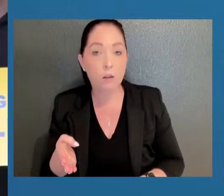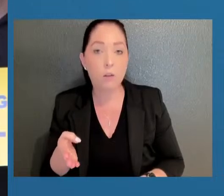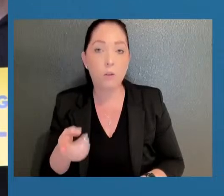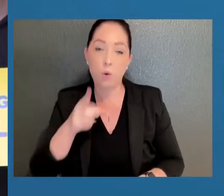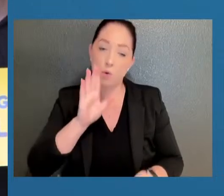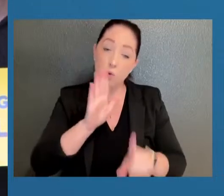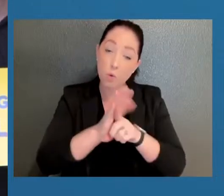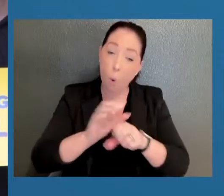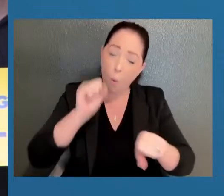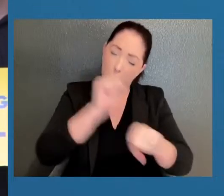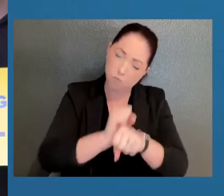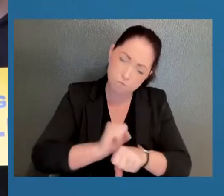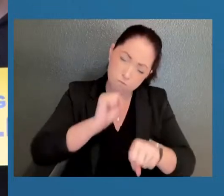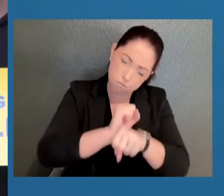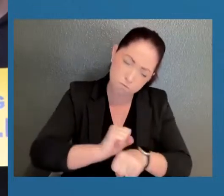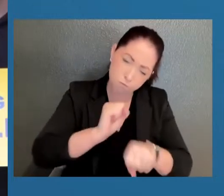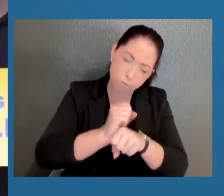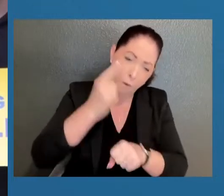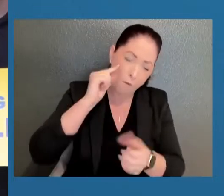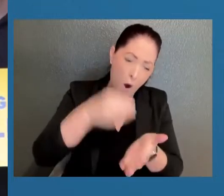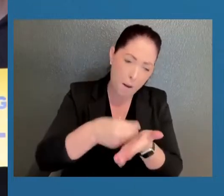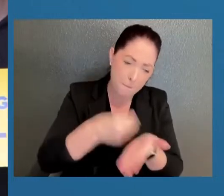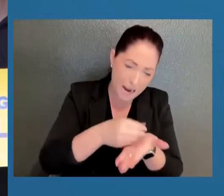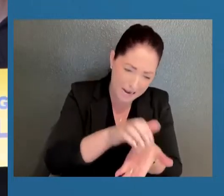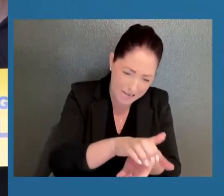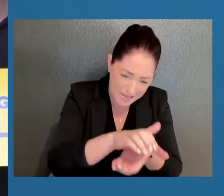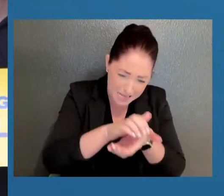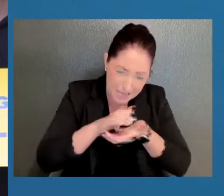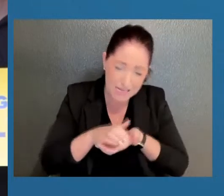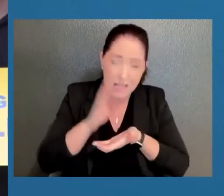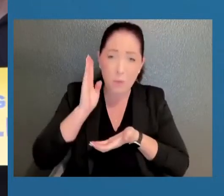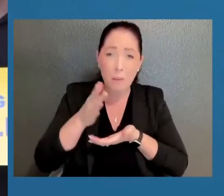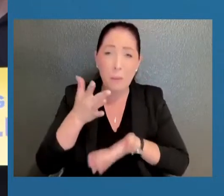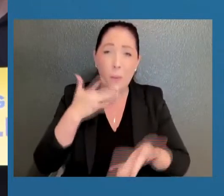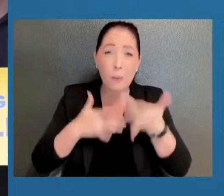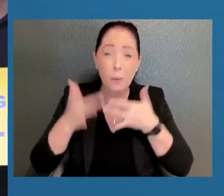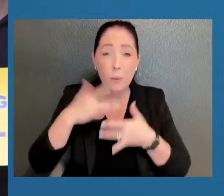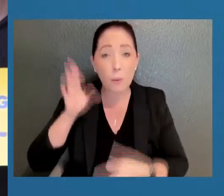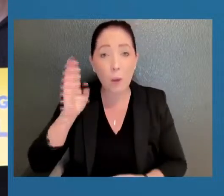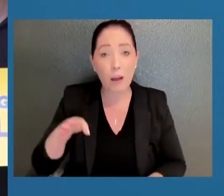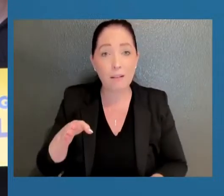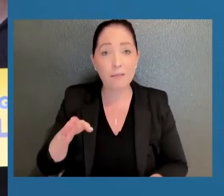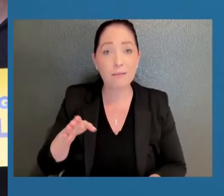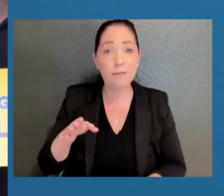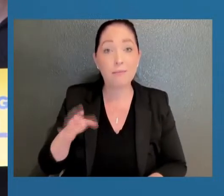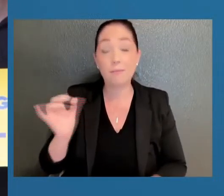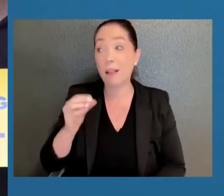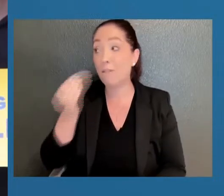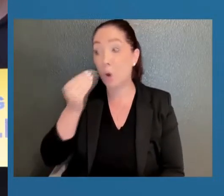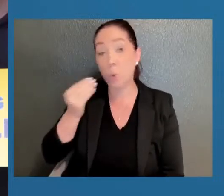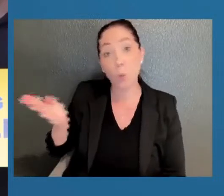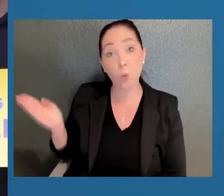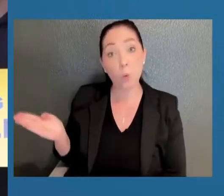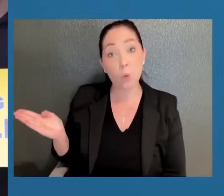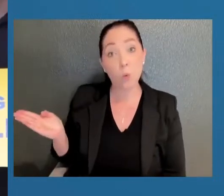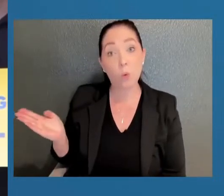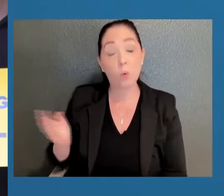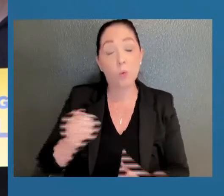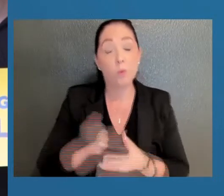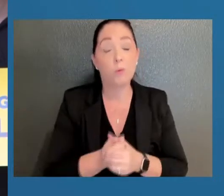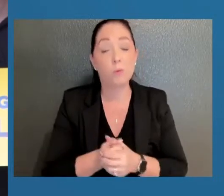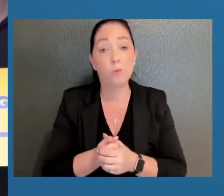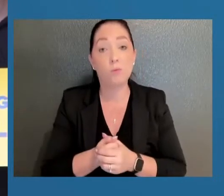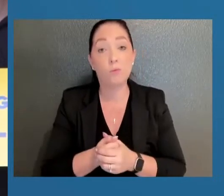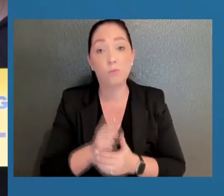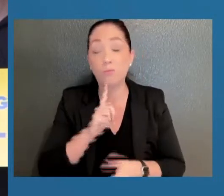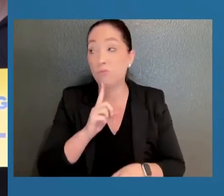to bring home that paycheck, it's going to go less and less to buy the groceries you need, like the ones we see here. Real consequences when parents